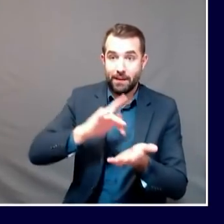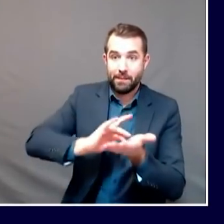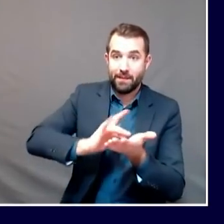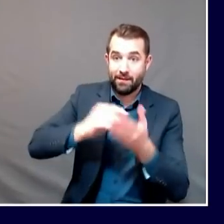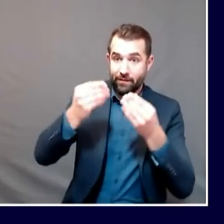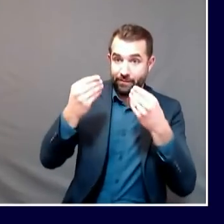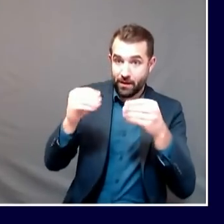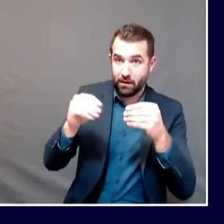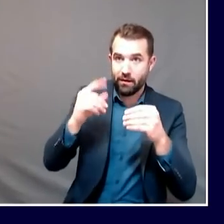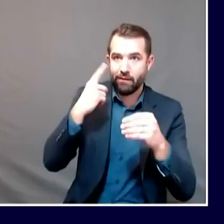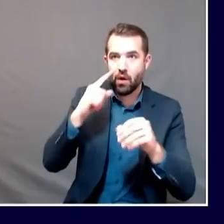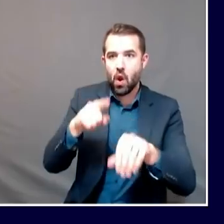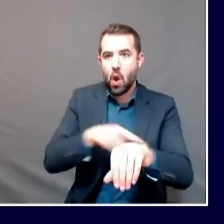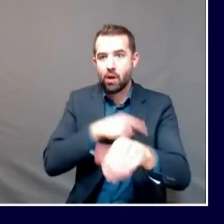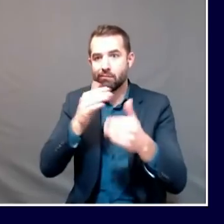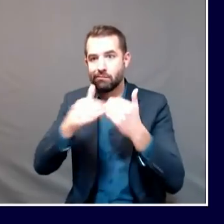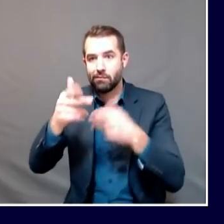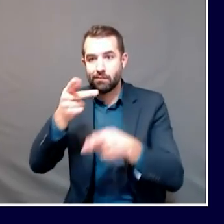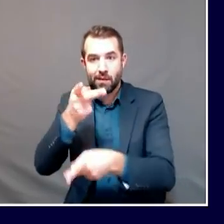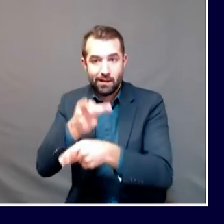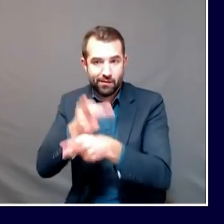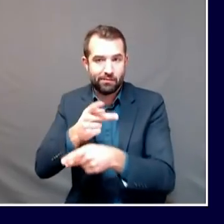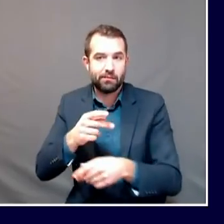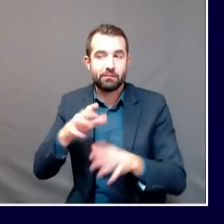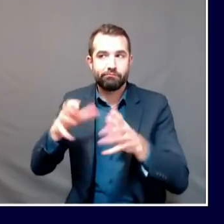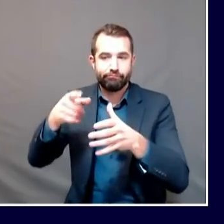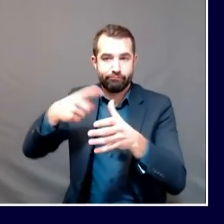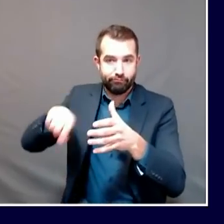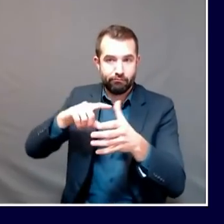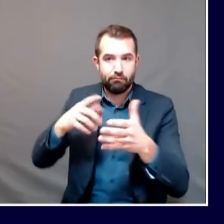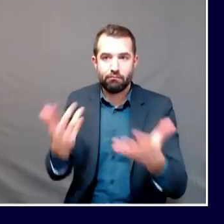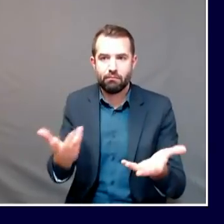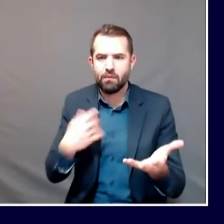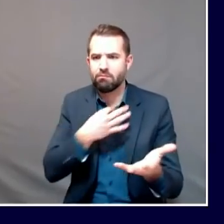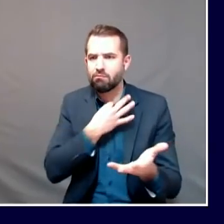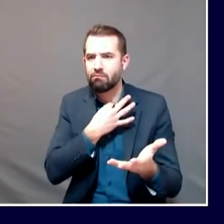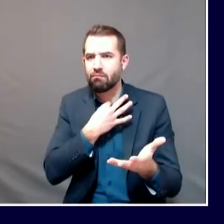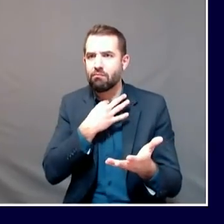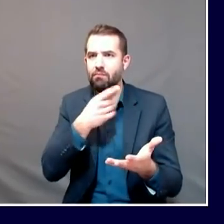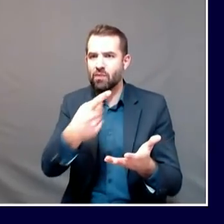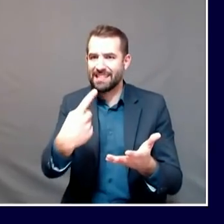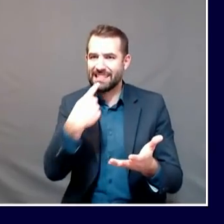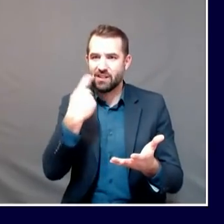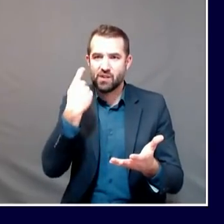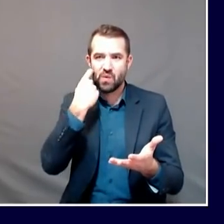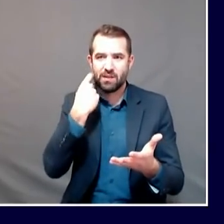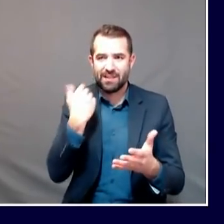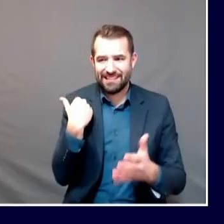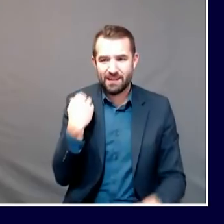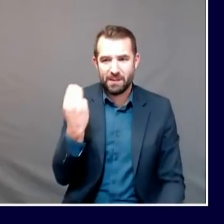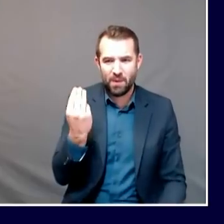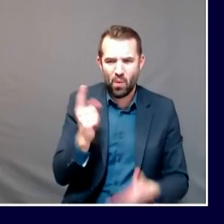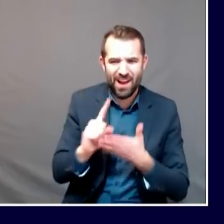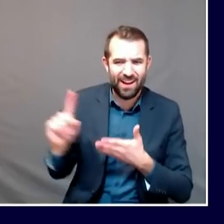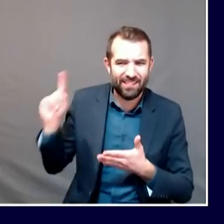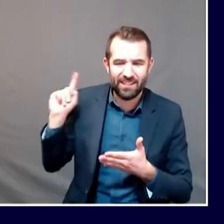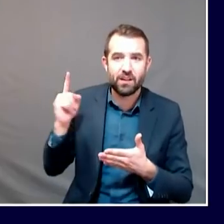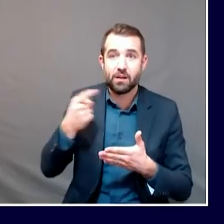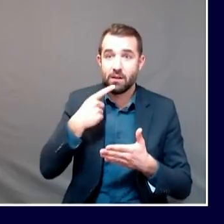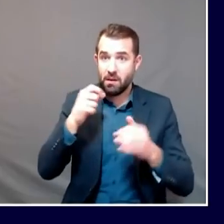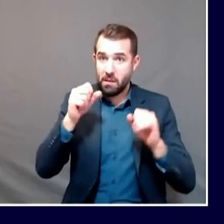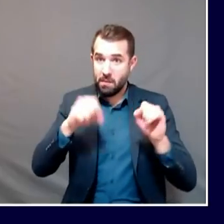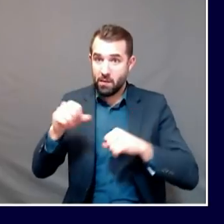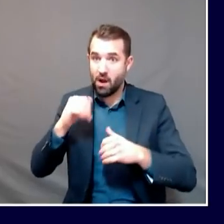care facilities? And you had said, I think, I don't know if it was Monday or last week, that could get rolling by next